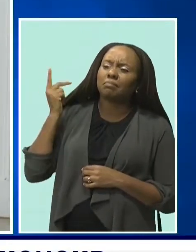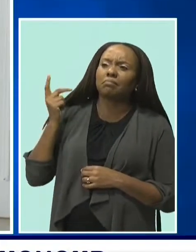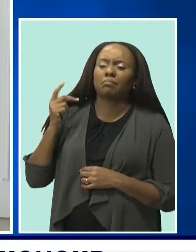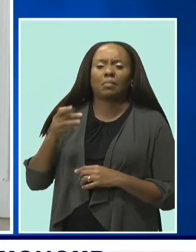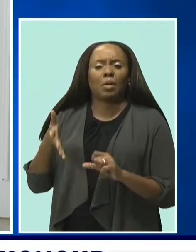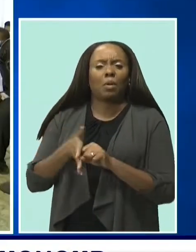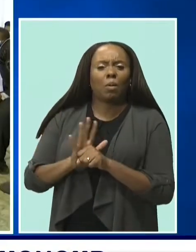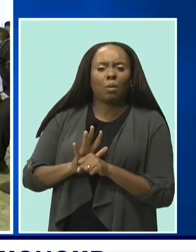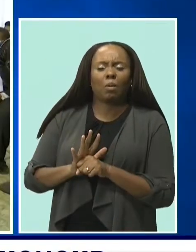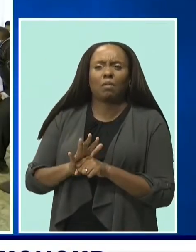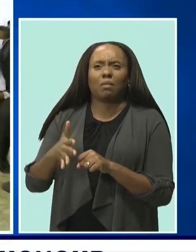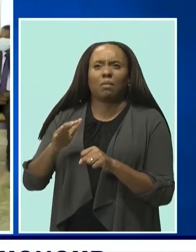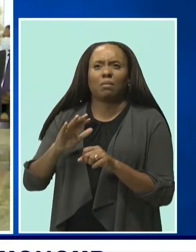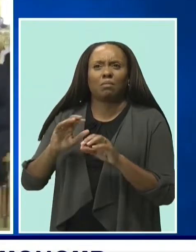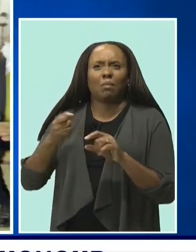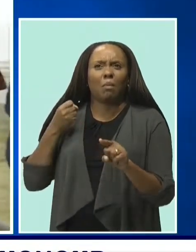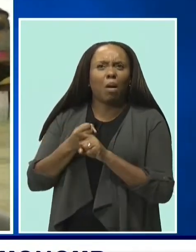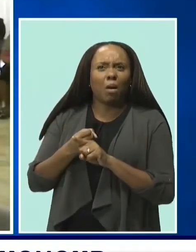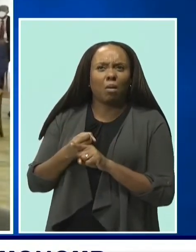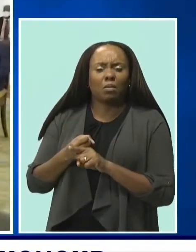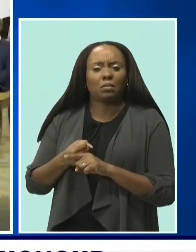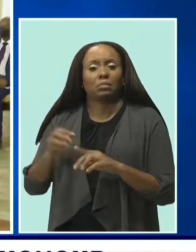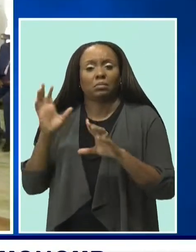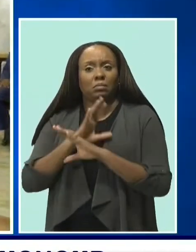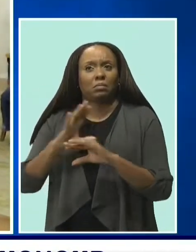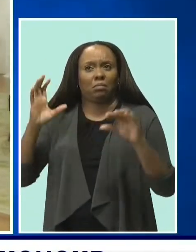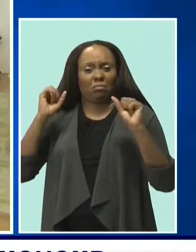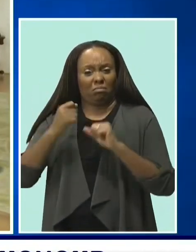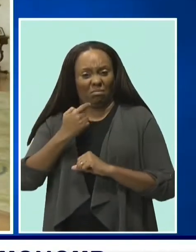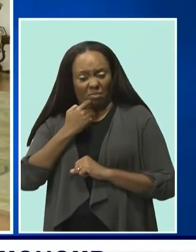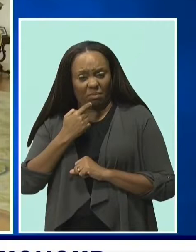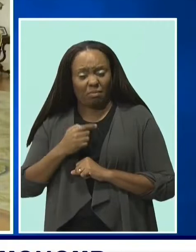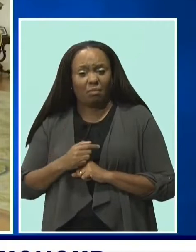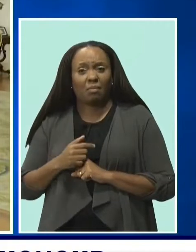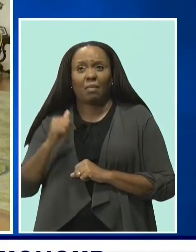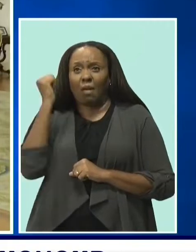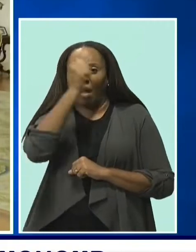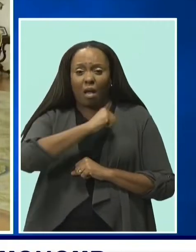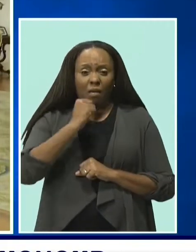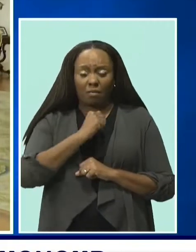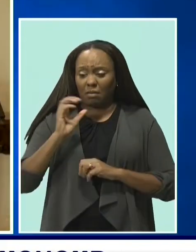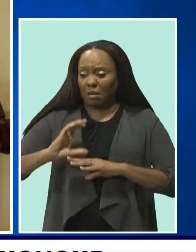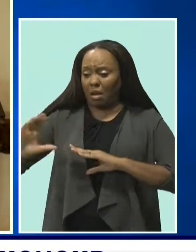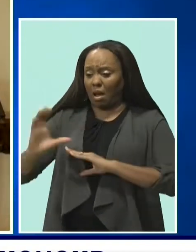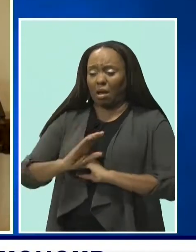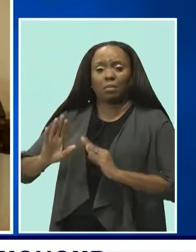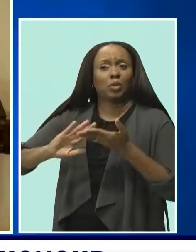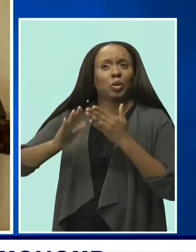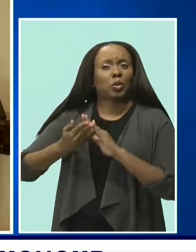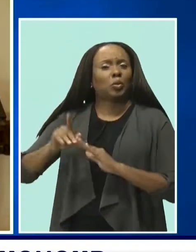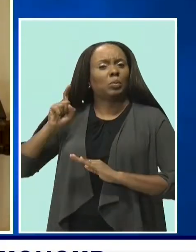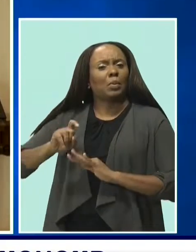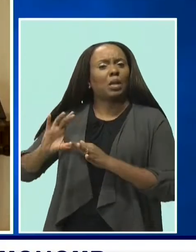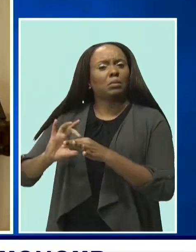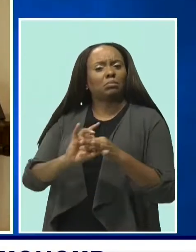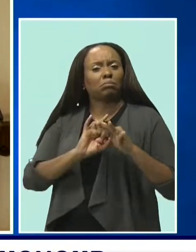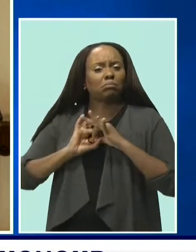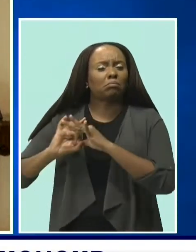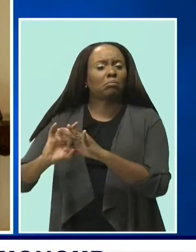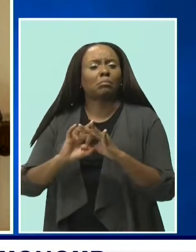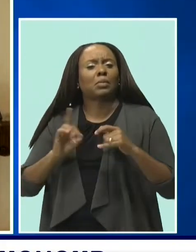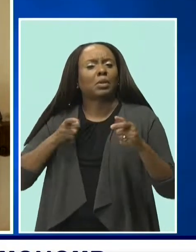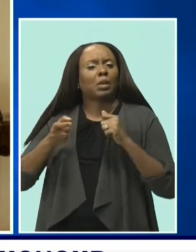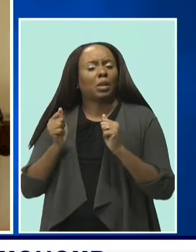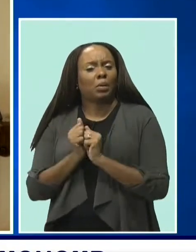of the COVID-19 pandemic, President Kenyatta says the African and Caribbean community must unite to address